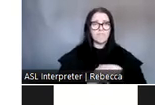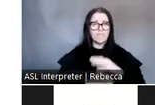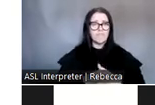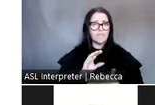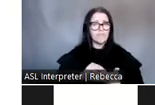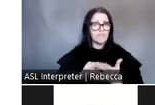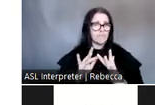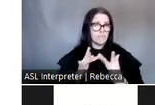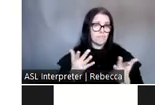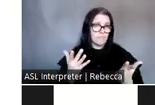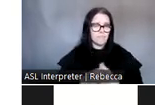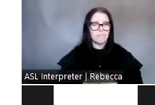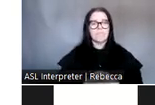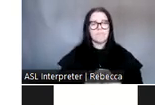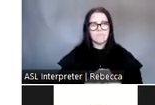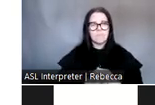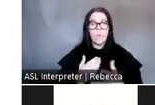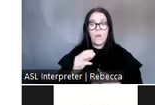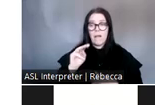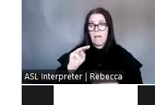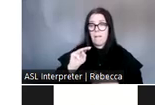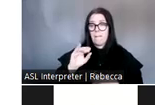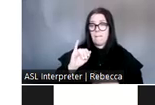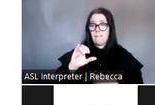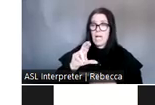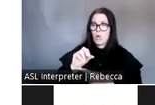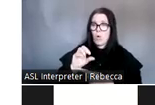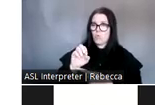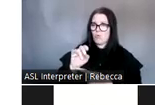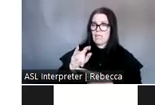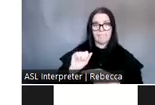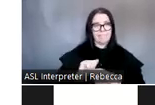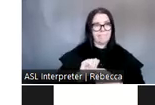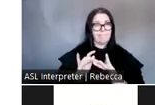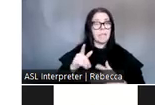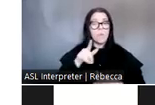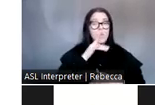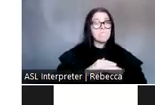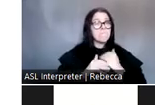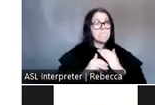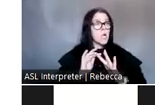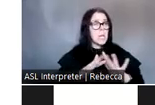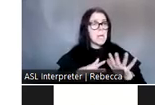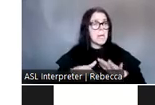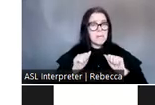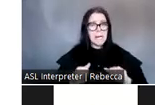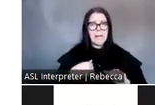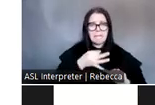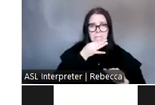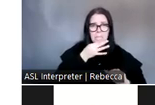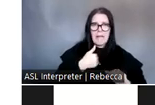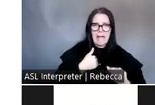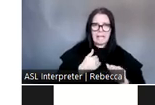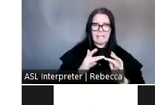So micro-credentials can often help those folks who are comfortable and have the digital skills to engage with online